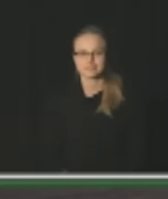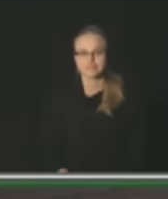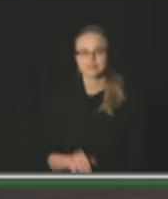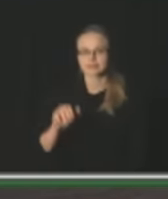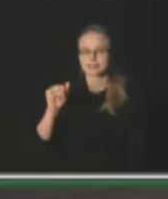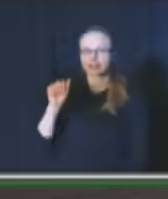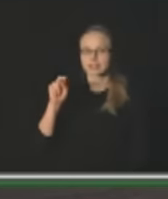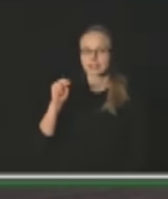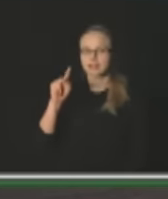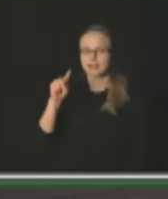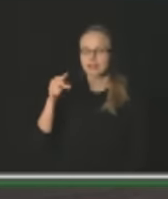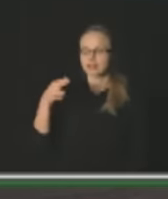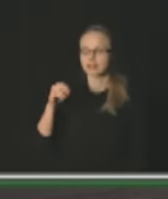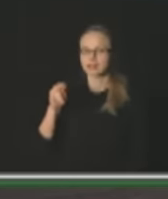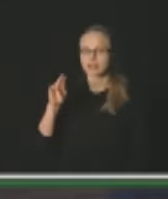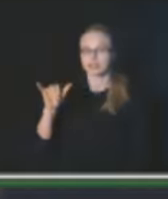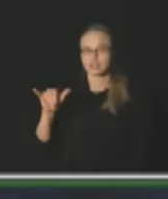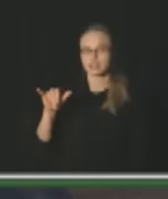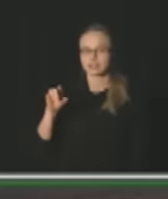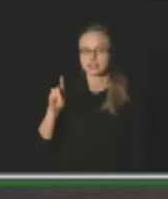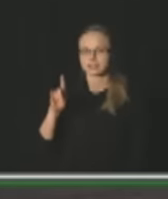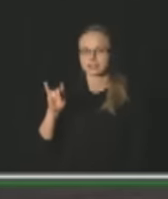Anthony Dowry.